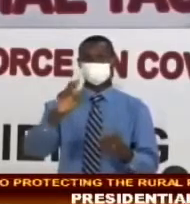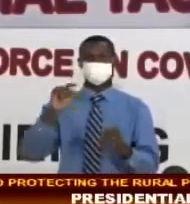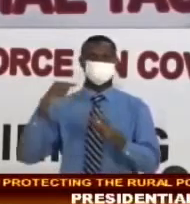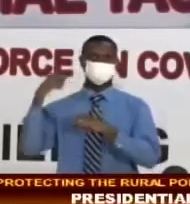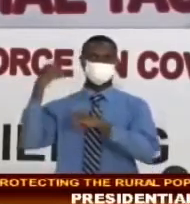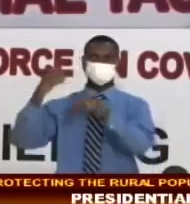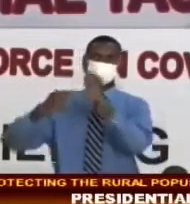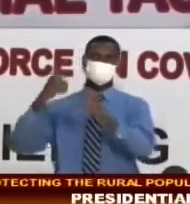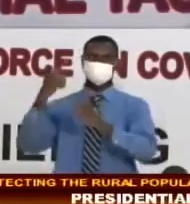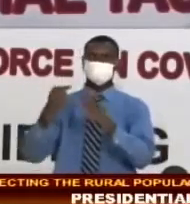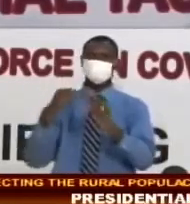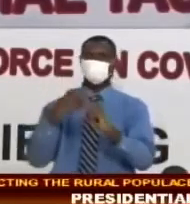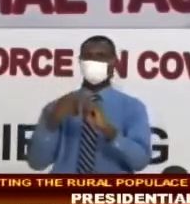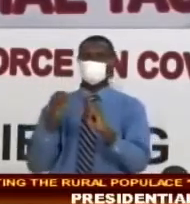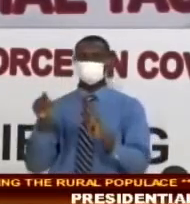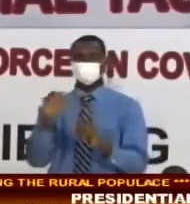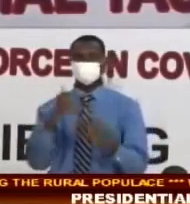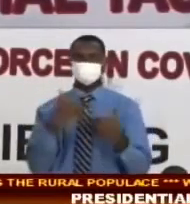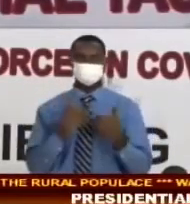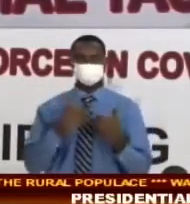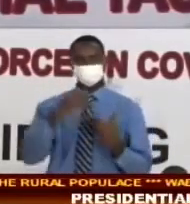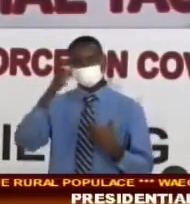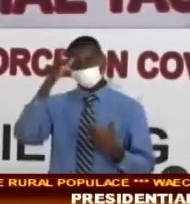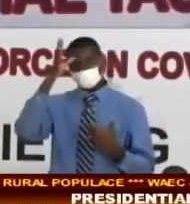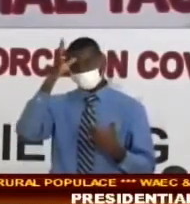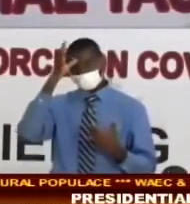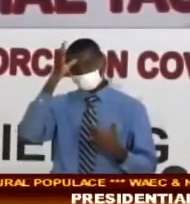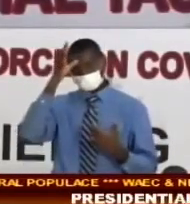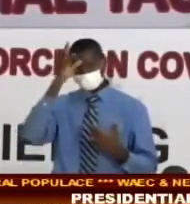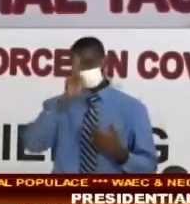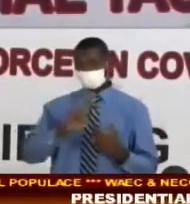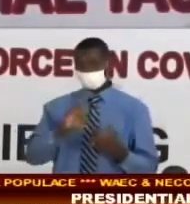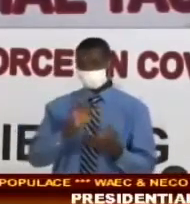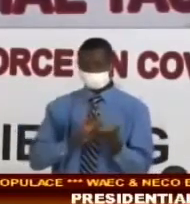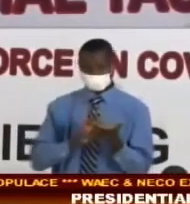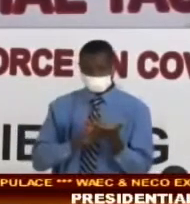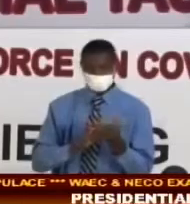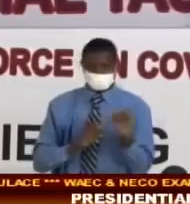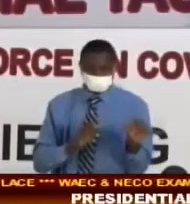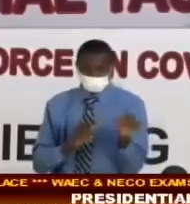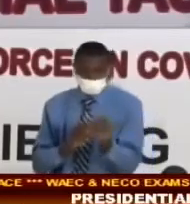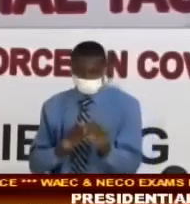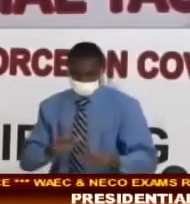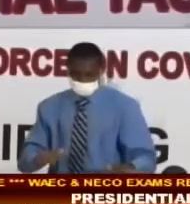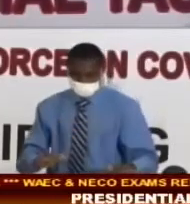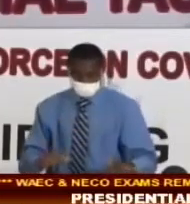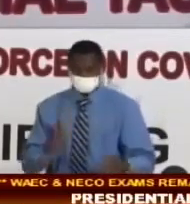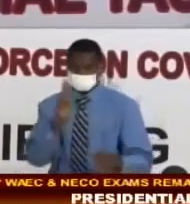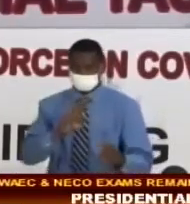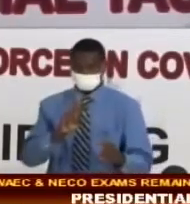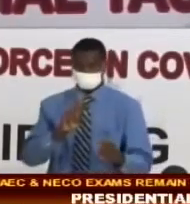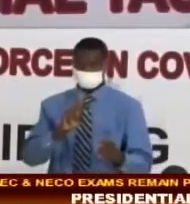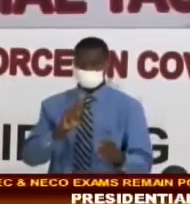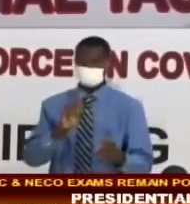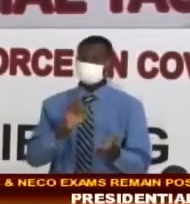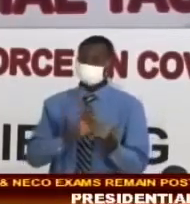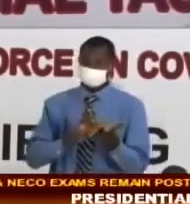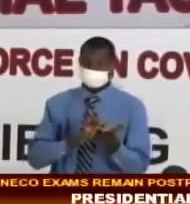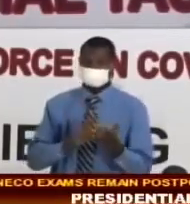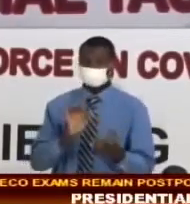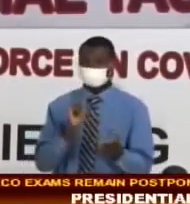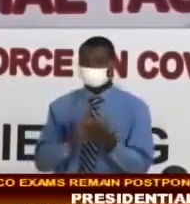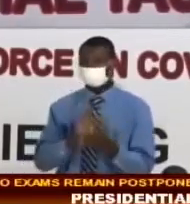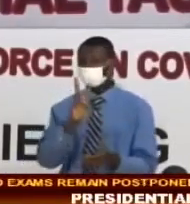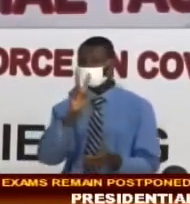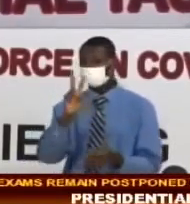have parents on drugs and children on drugs, these are 2 generations that can be wiped